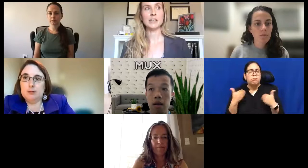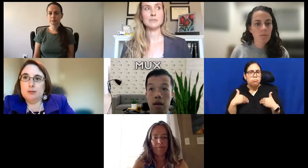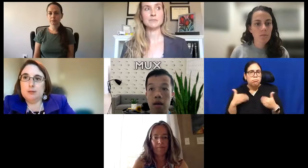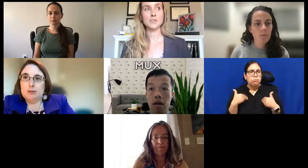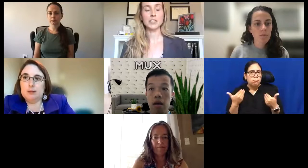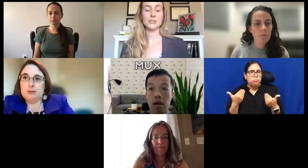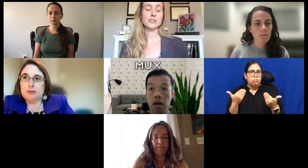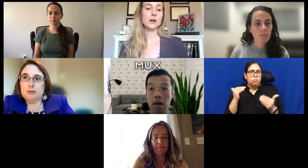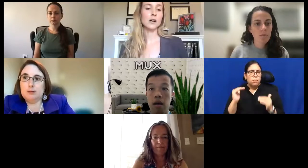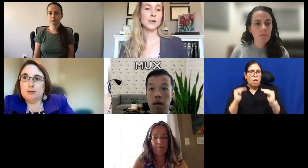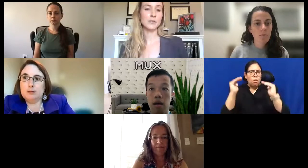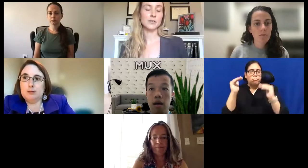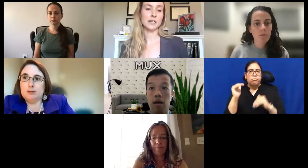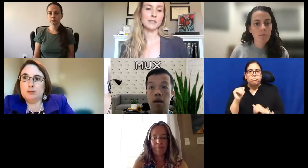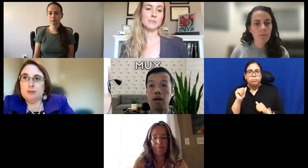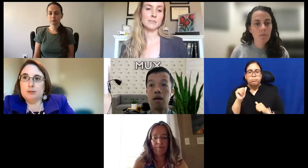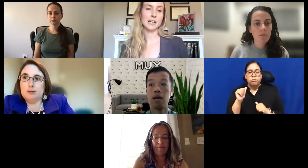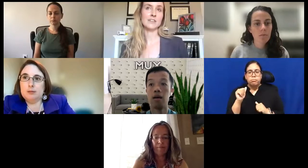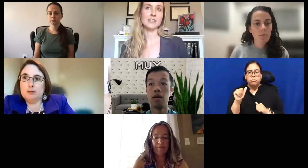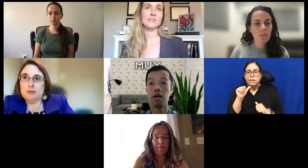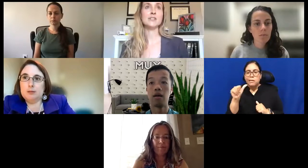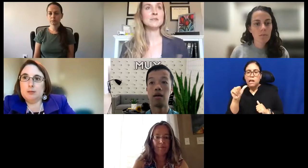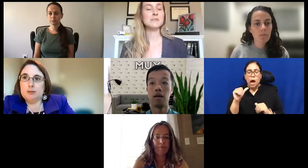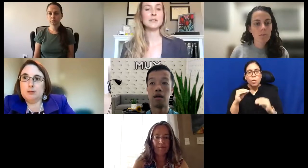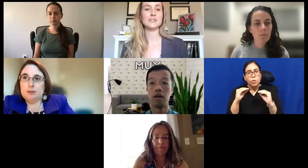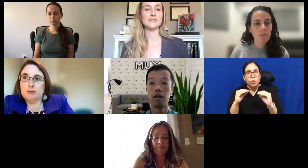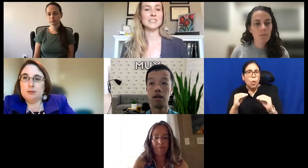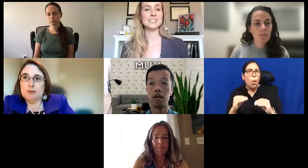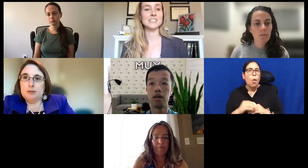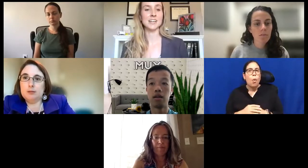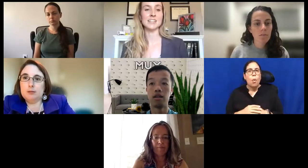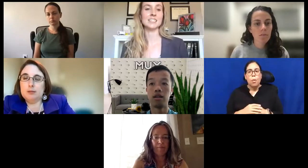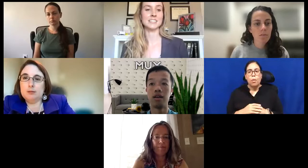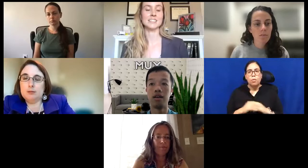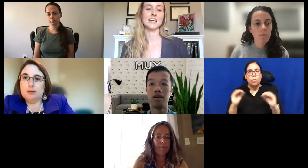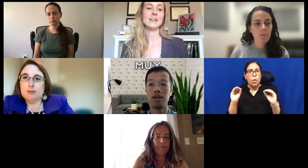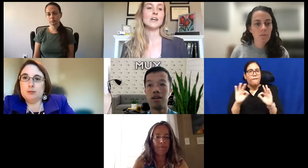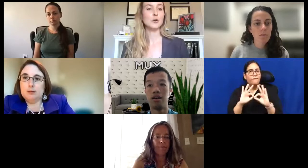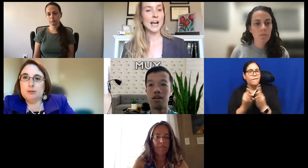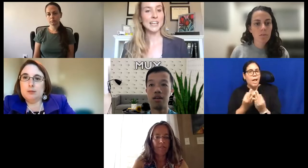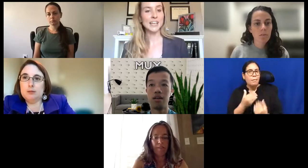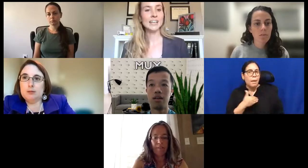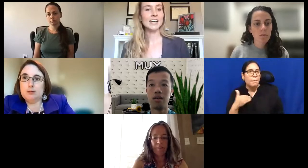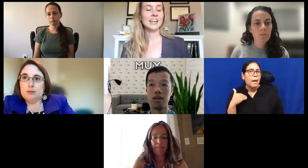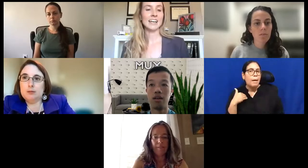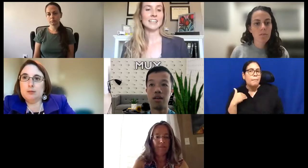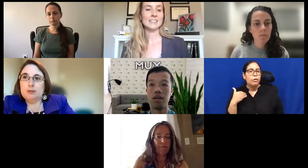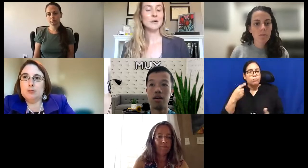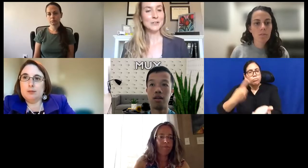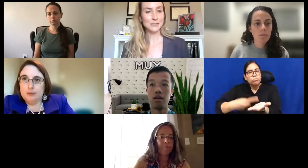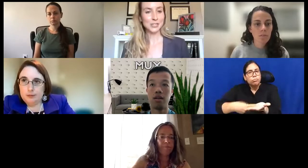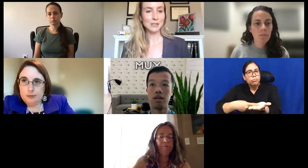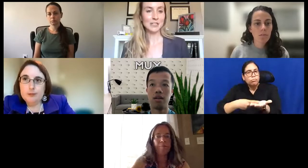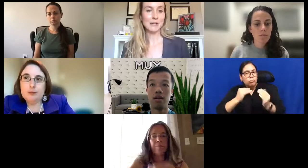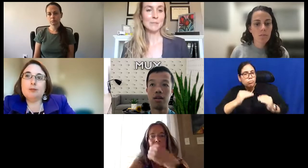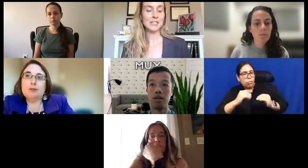aren't being either taught or they're not having family members or friends discuss things like credit and